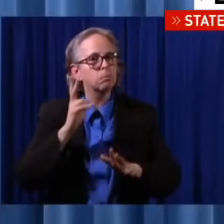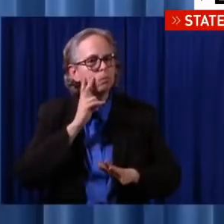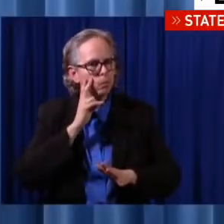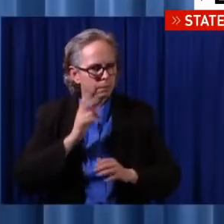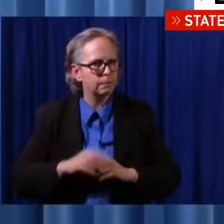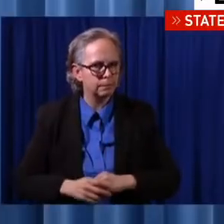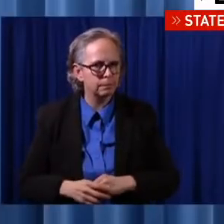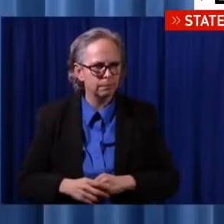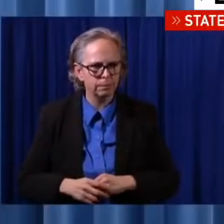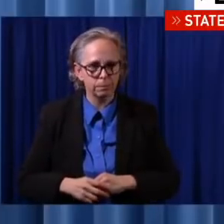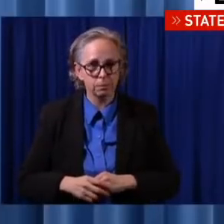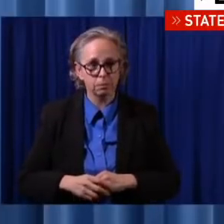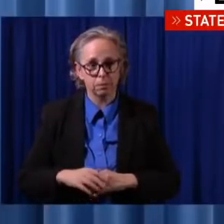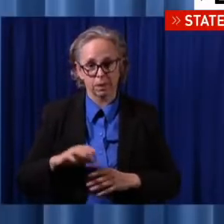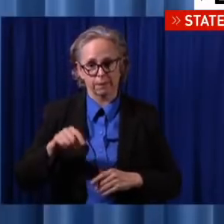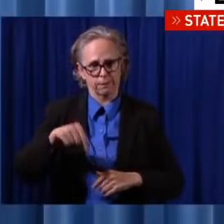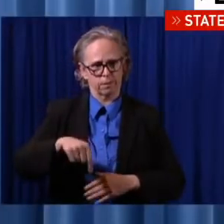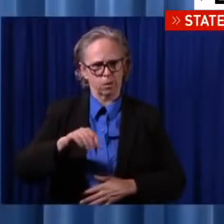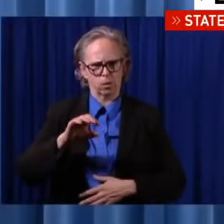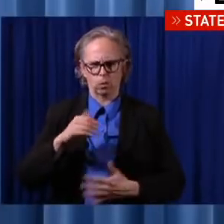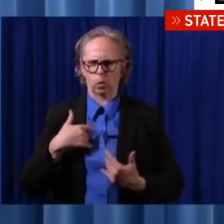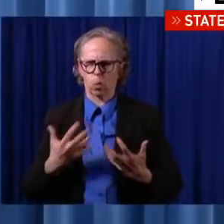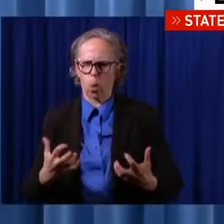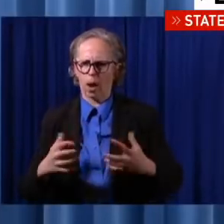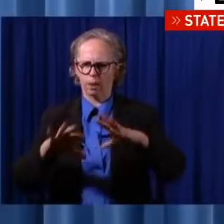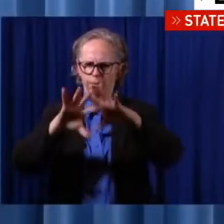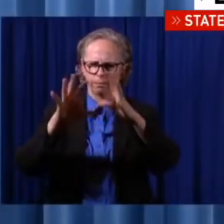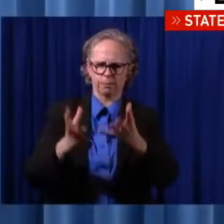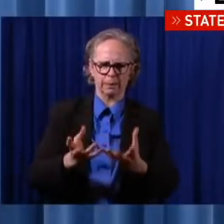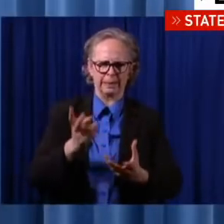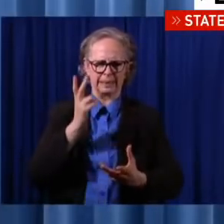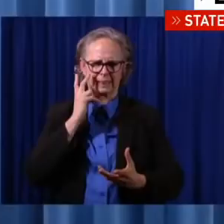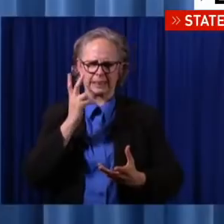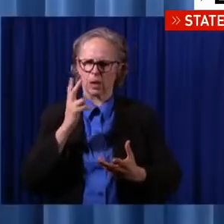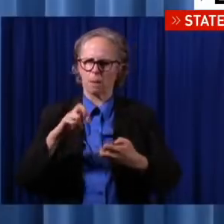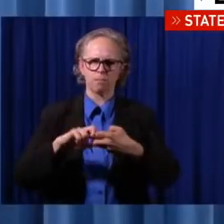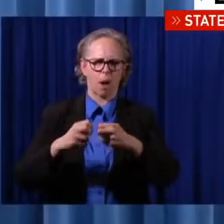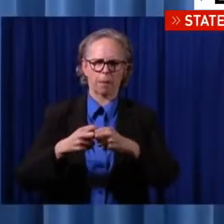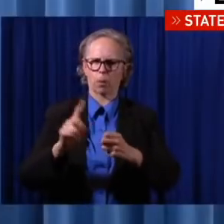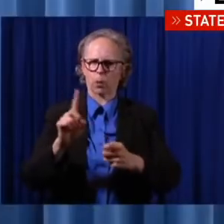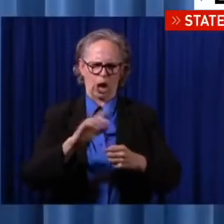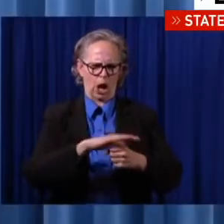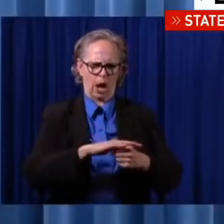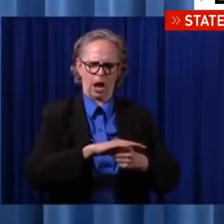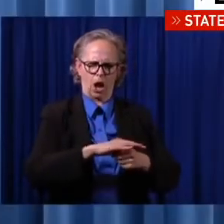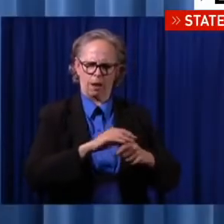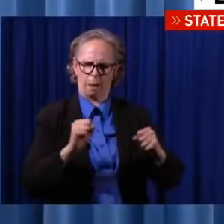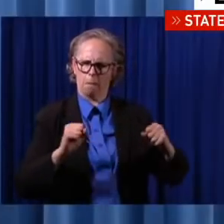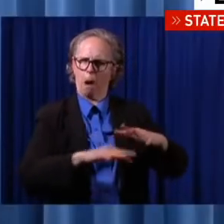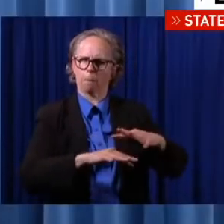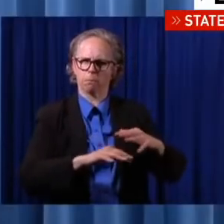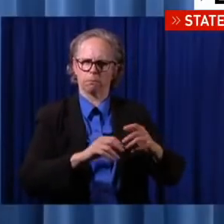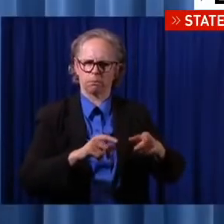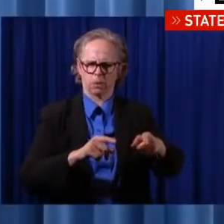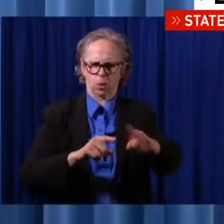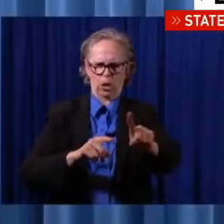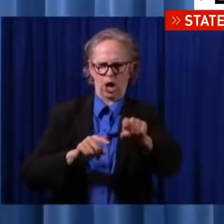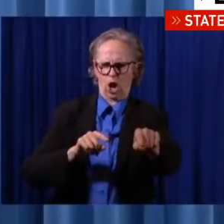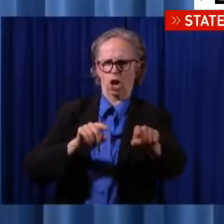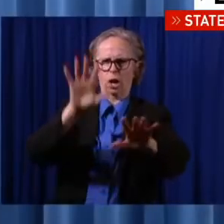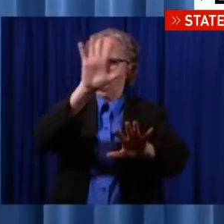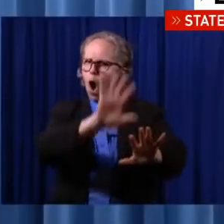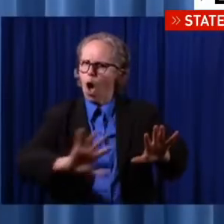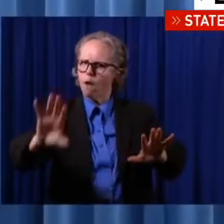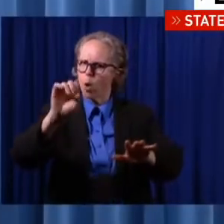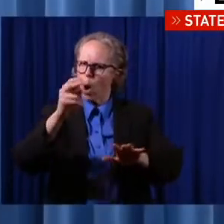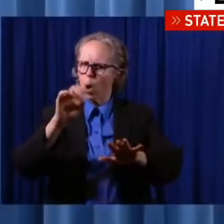is the areas where there are a problem. And we're going to try to look at those areas and deal with